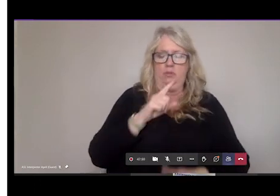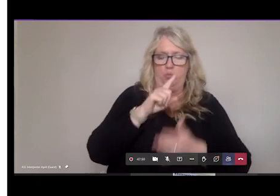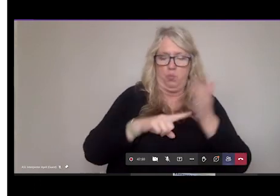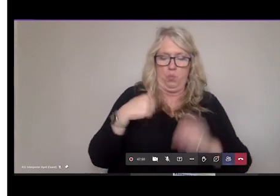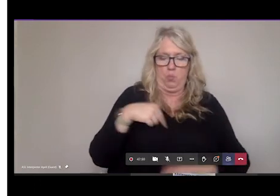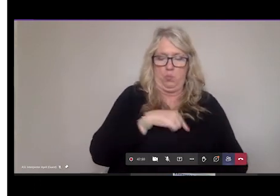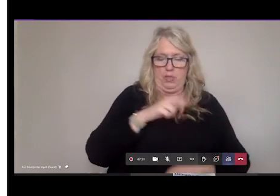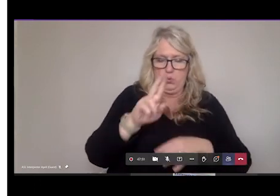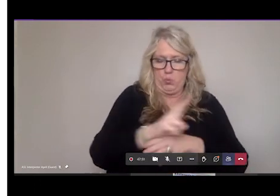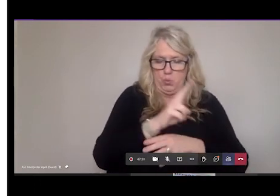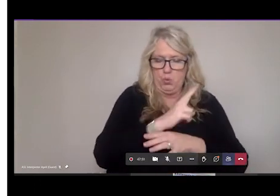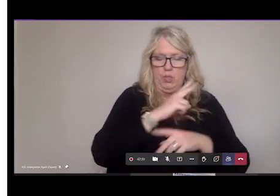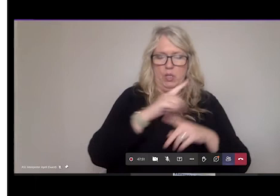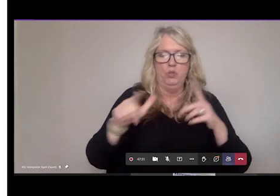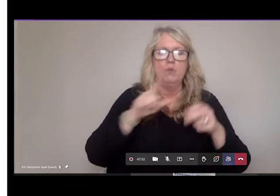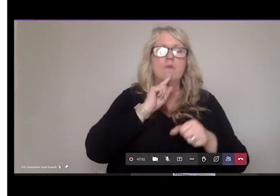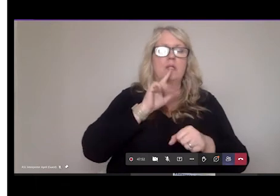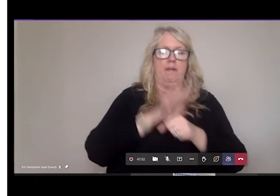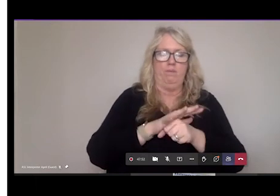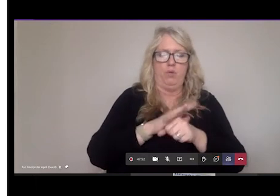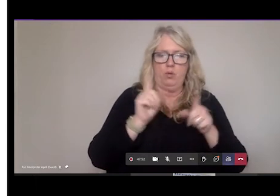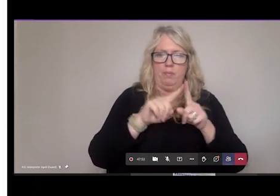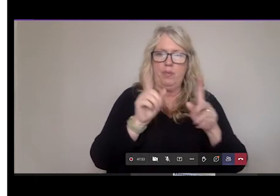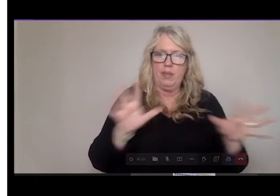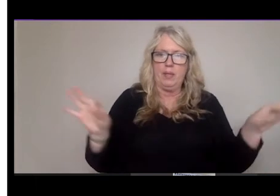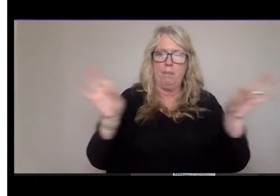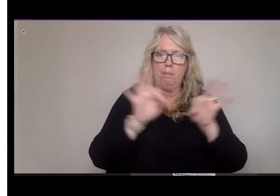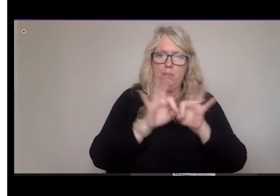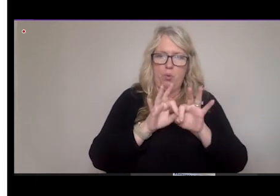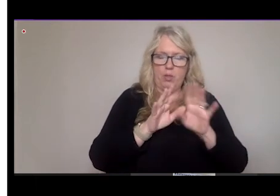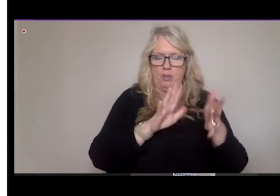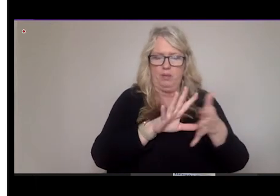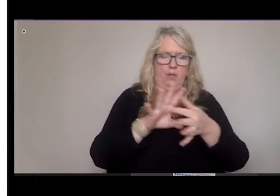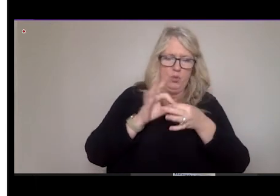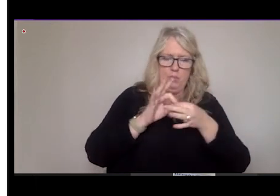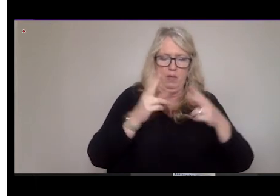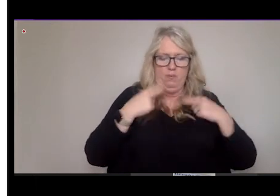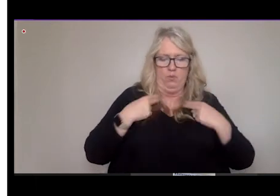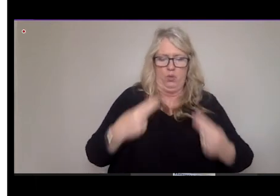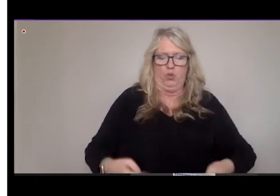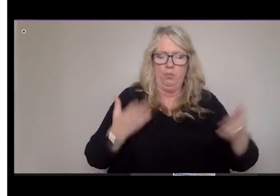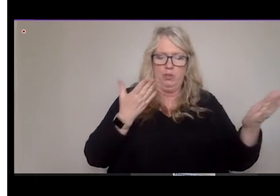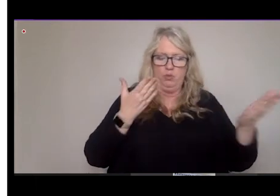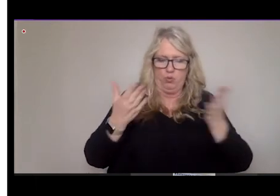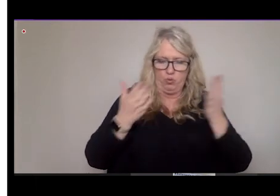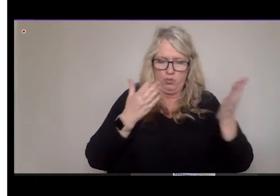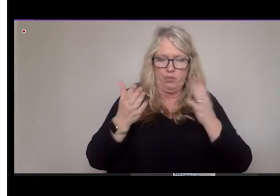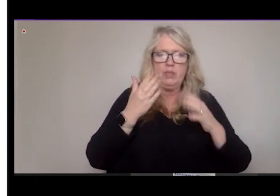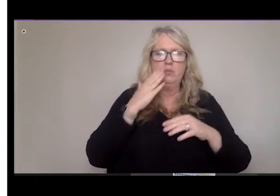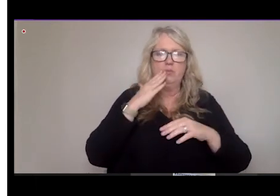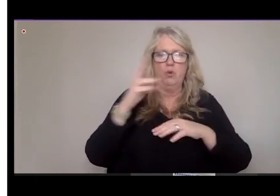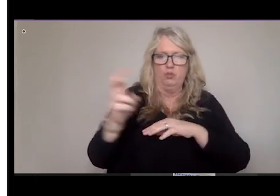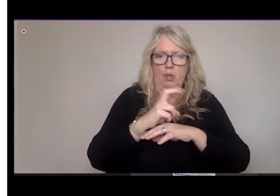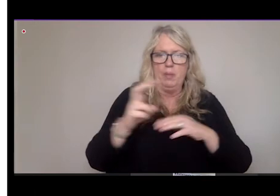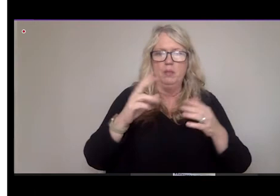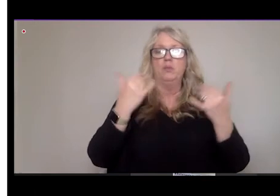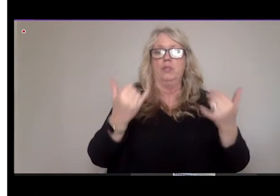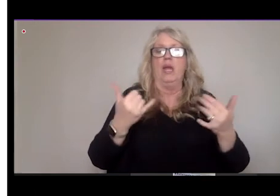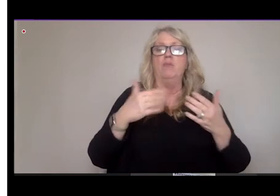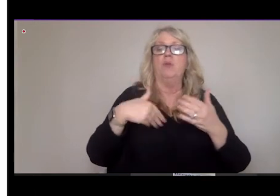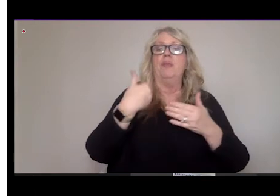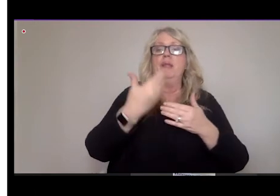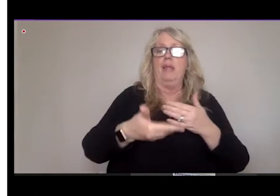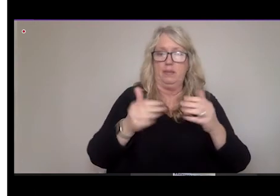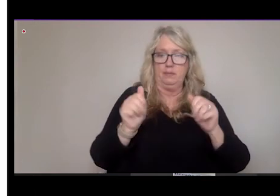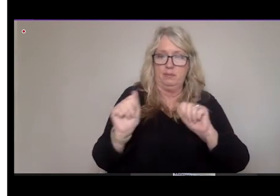chaos, is what we use to confirm the importance of coordinating human service transportation.